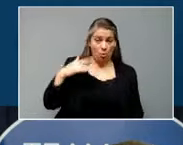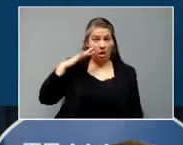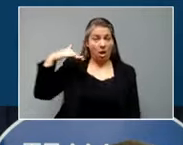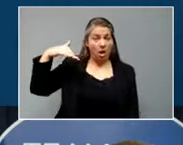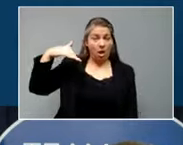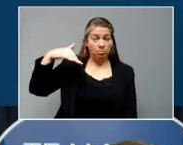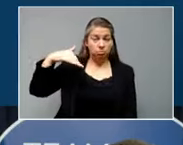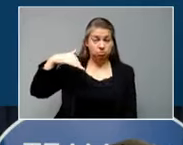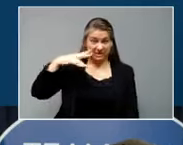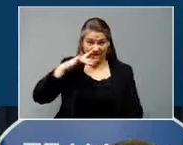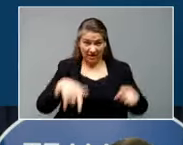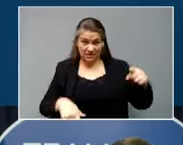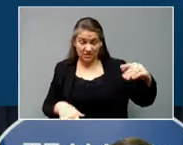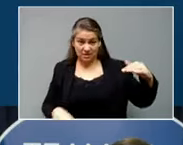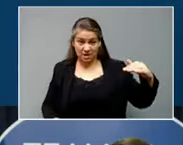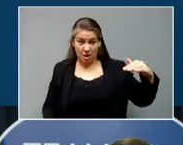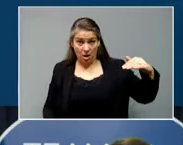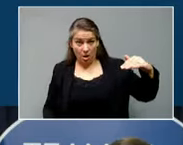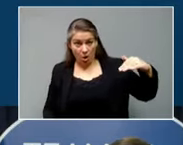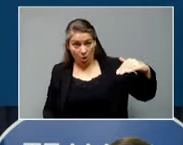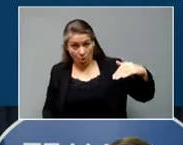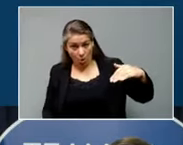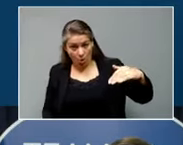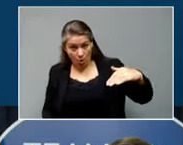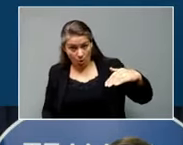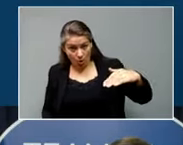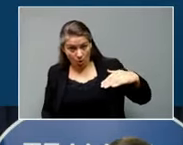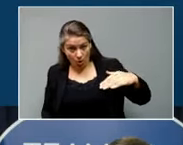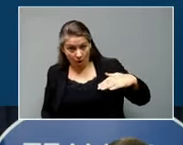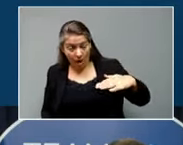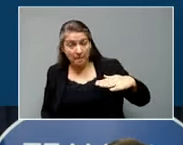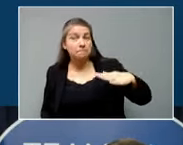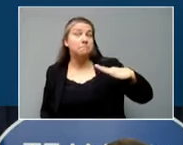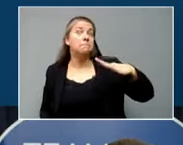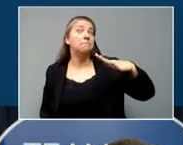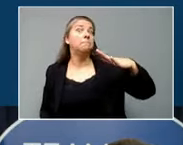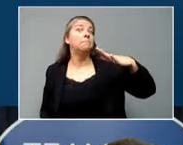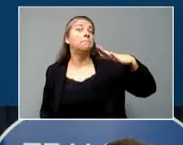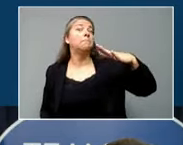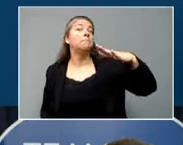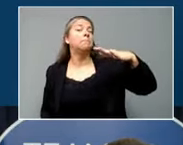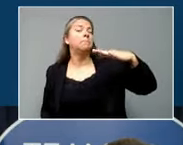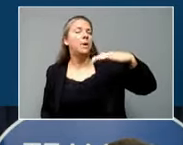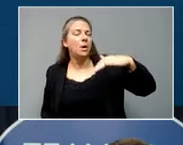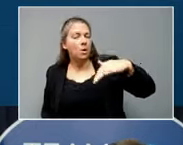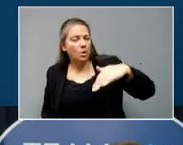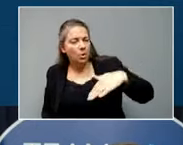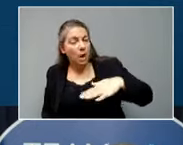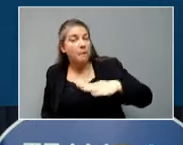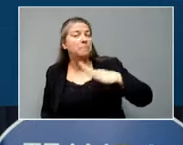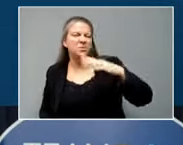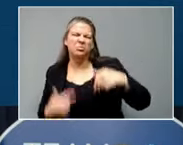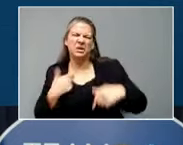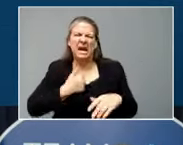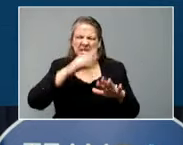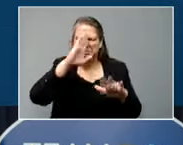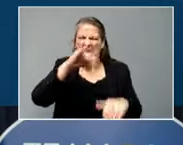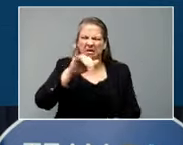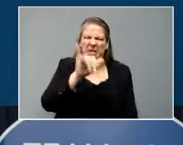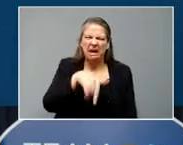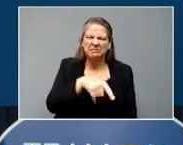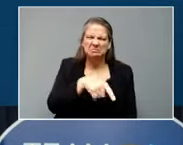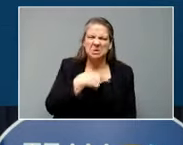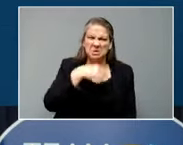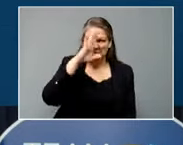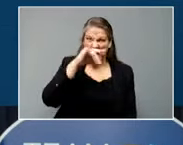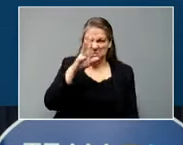couple of weeks, and then a little down and a little up. That is what we expect to see in the coming weeks.